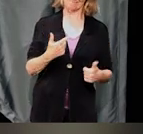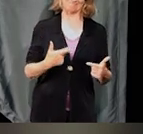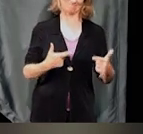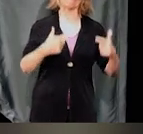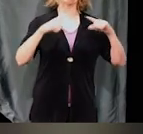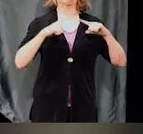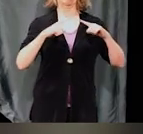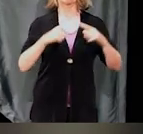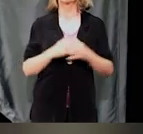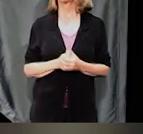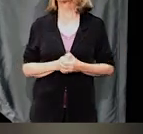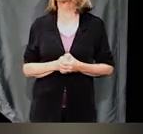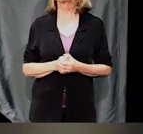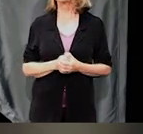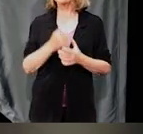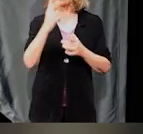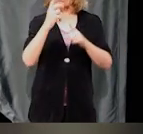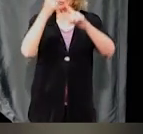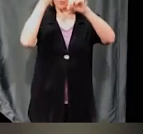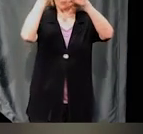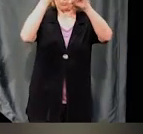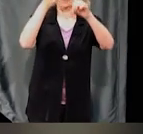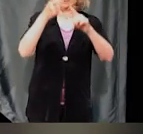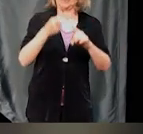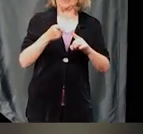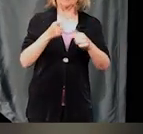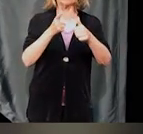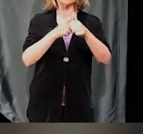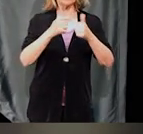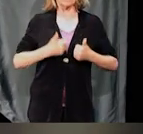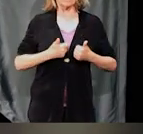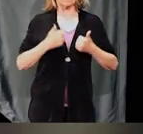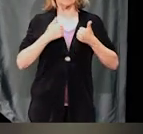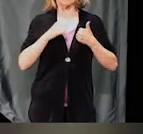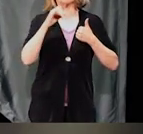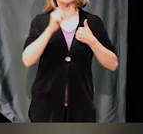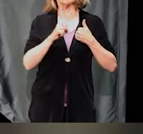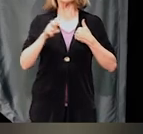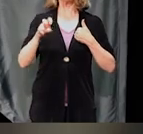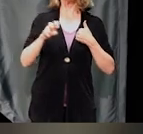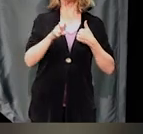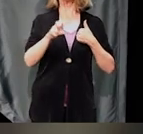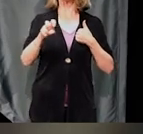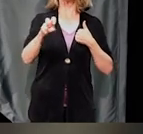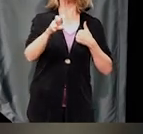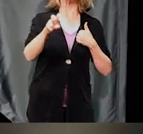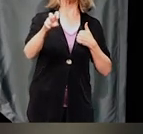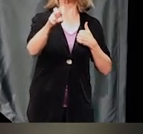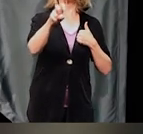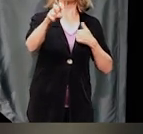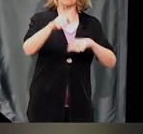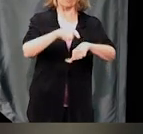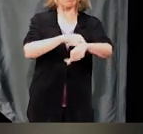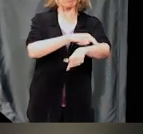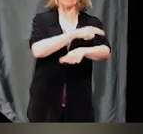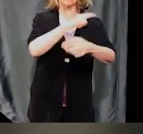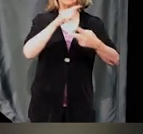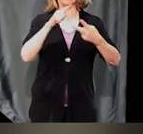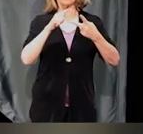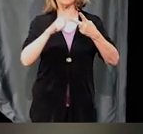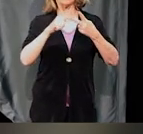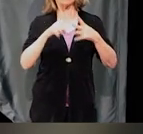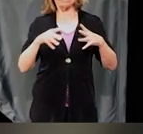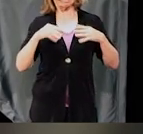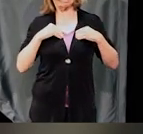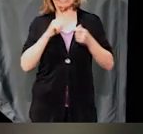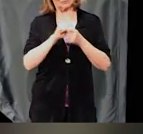main points that I would like you to take away from this lecture are, life is a journey and embrace change. In my former position